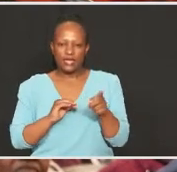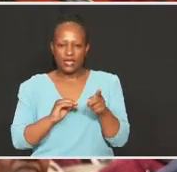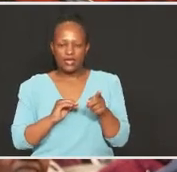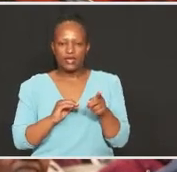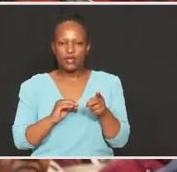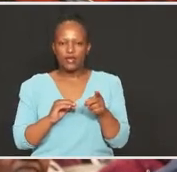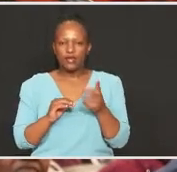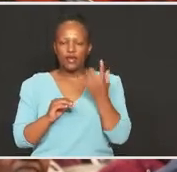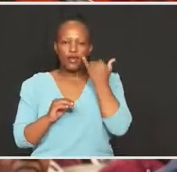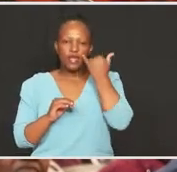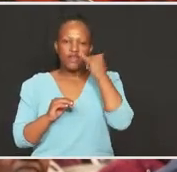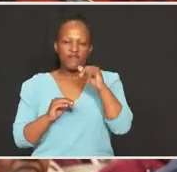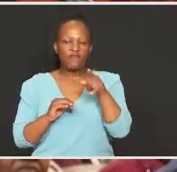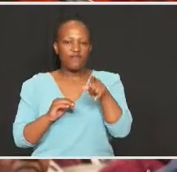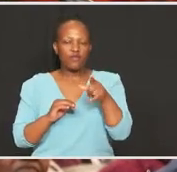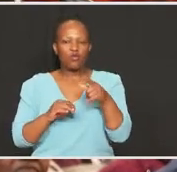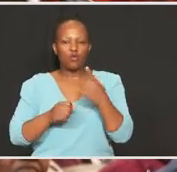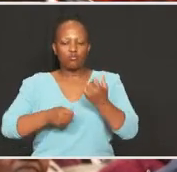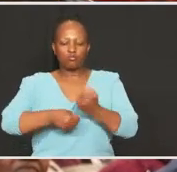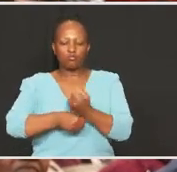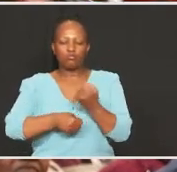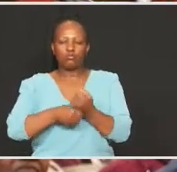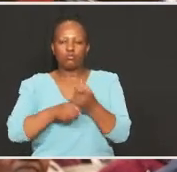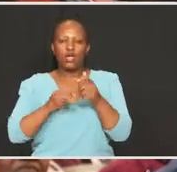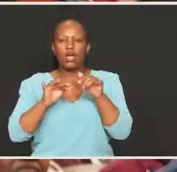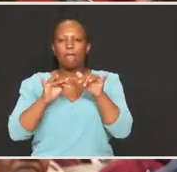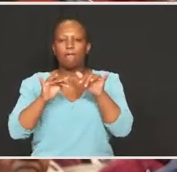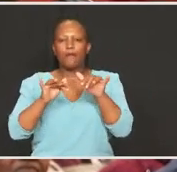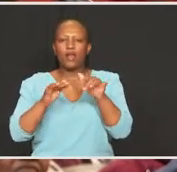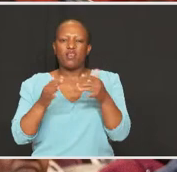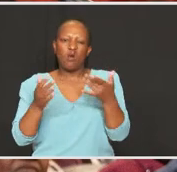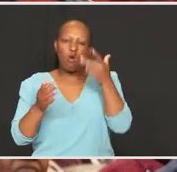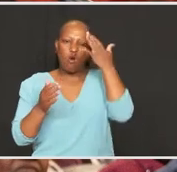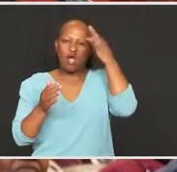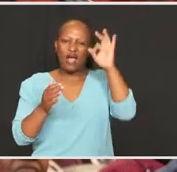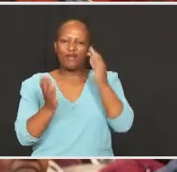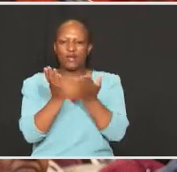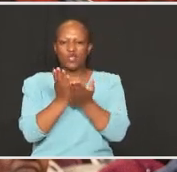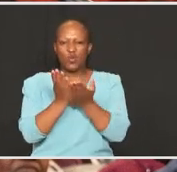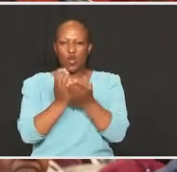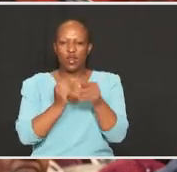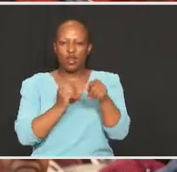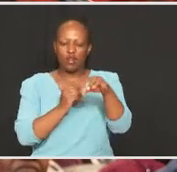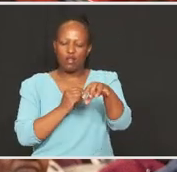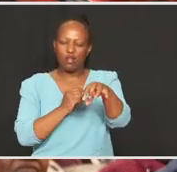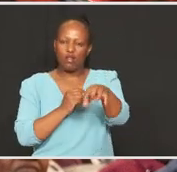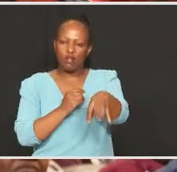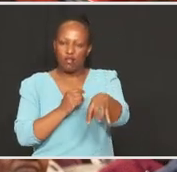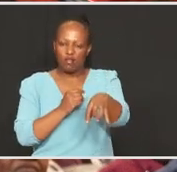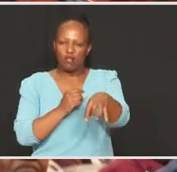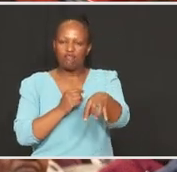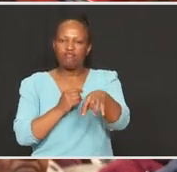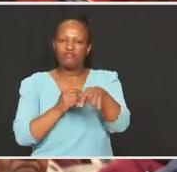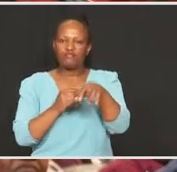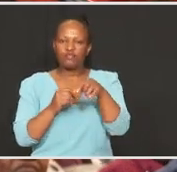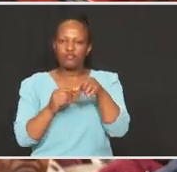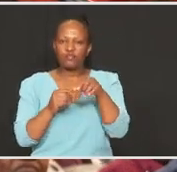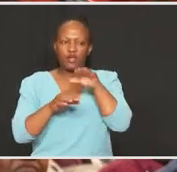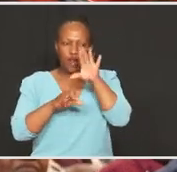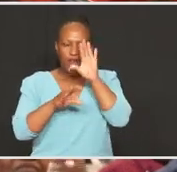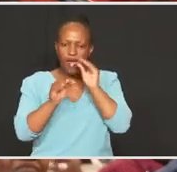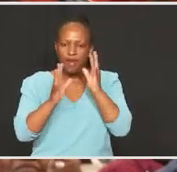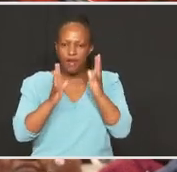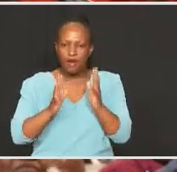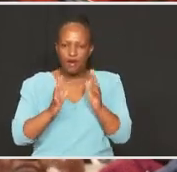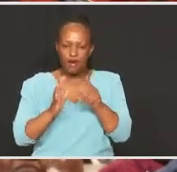in a public school you will realize that before some of these Learners entered the school